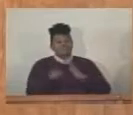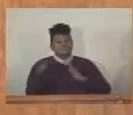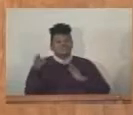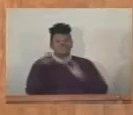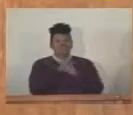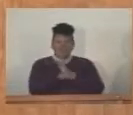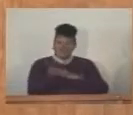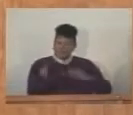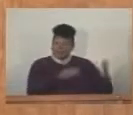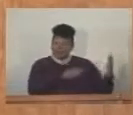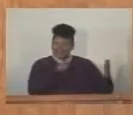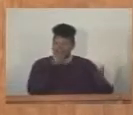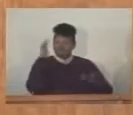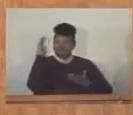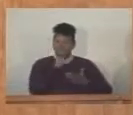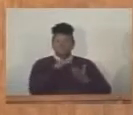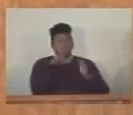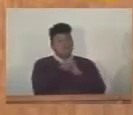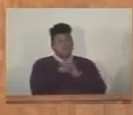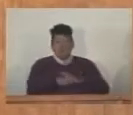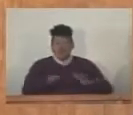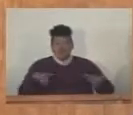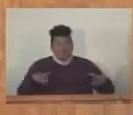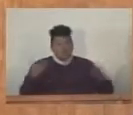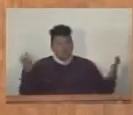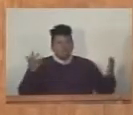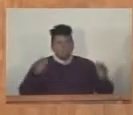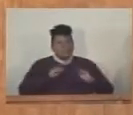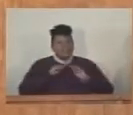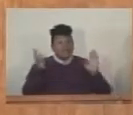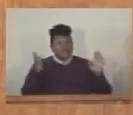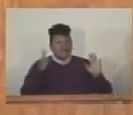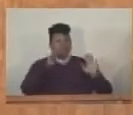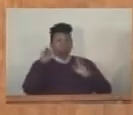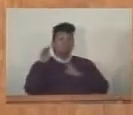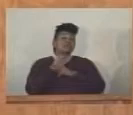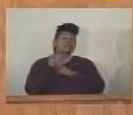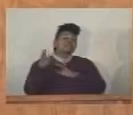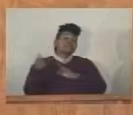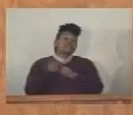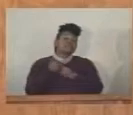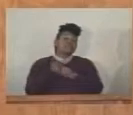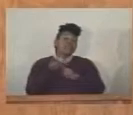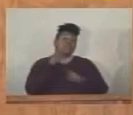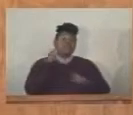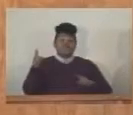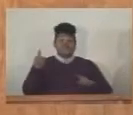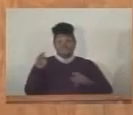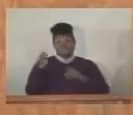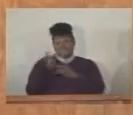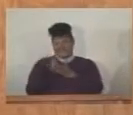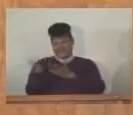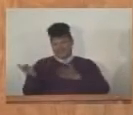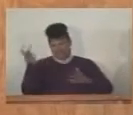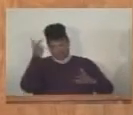plan, and it hasn't reduced murder. What is clear, the minister has failed, the Prime Minister has